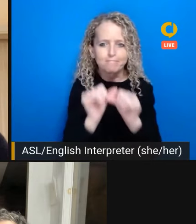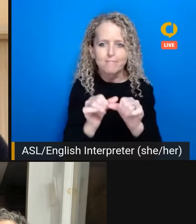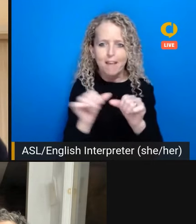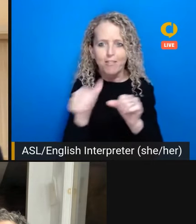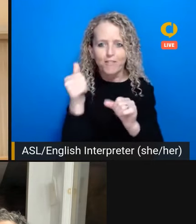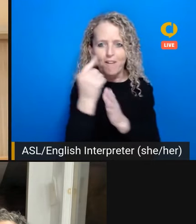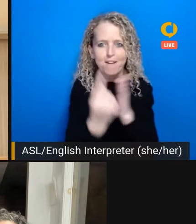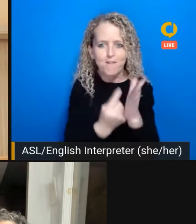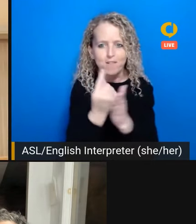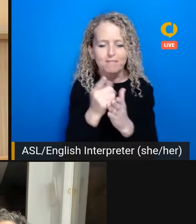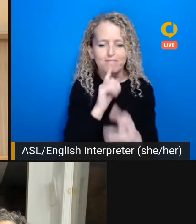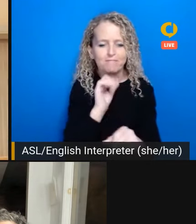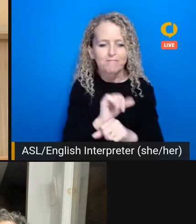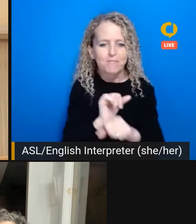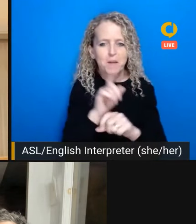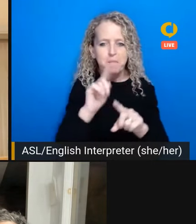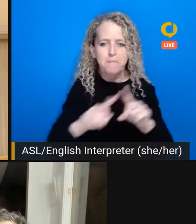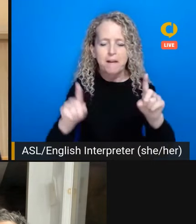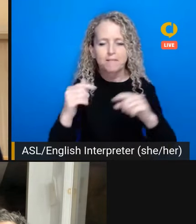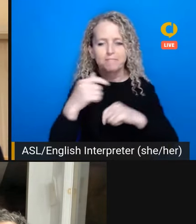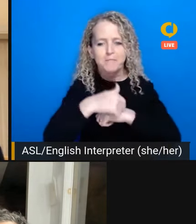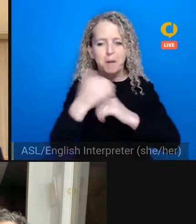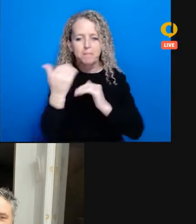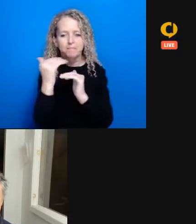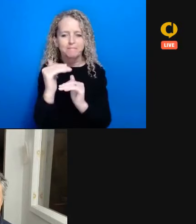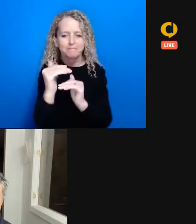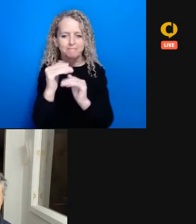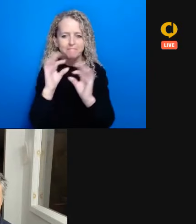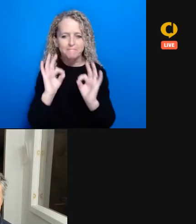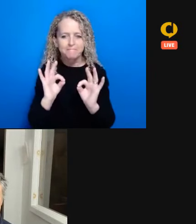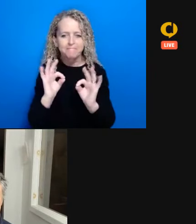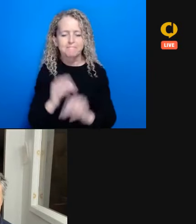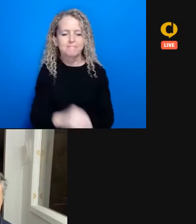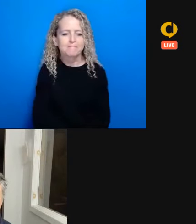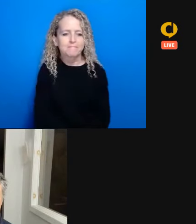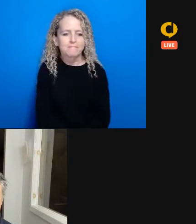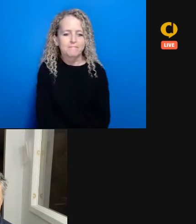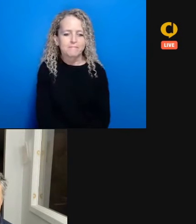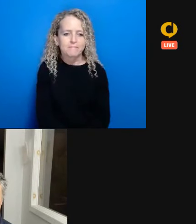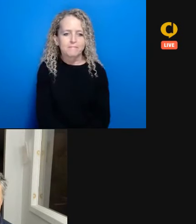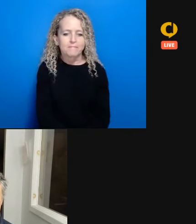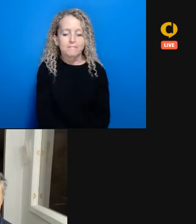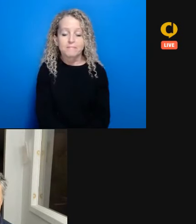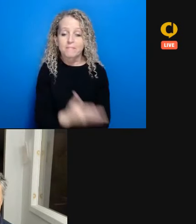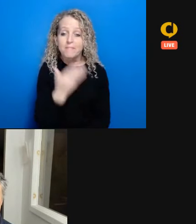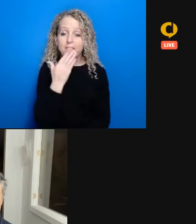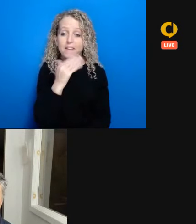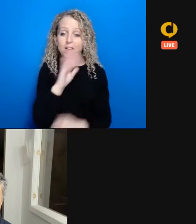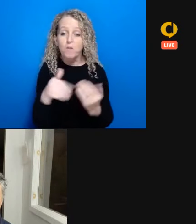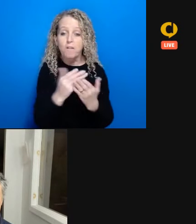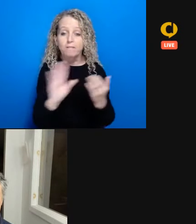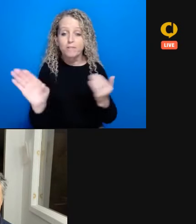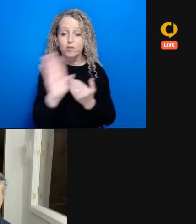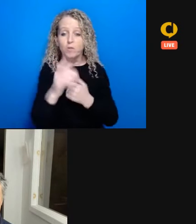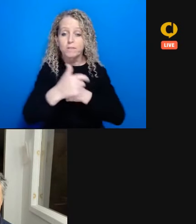but we have to leave it here. So thank you all of you for your time. Thank you to our